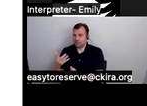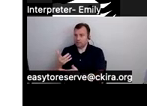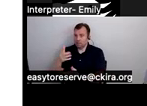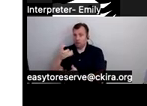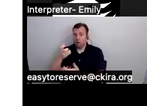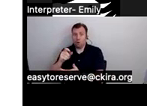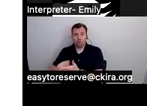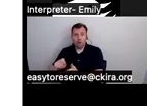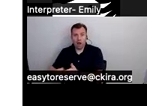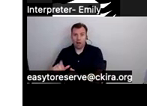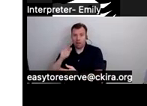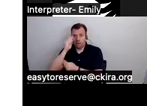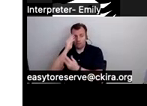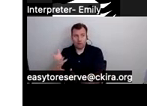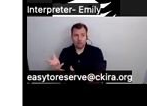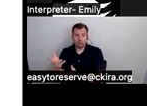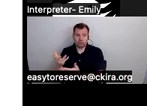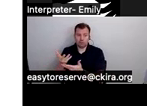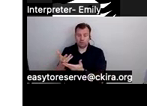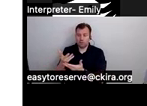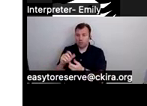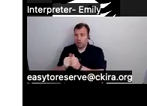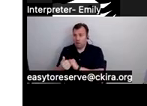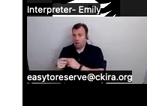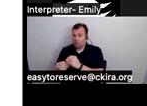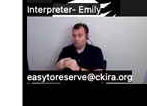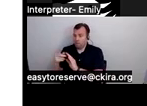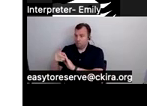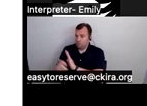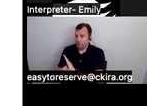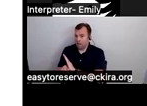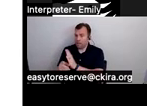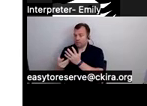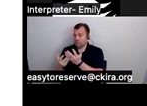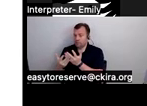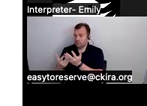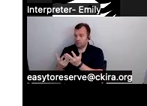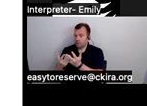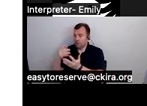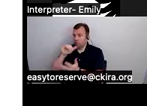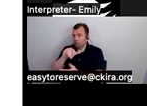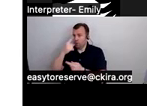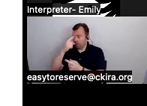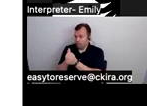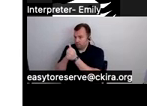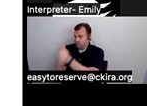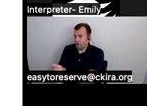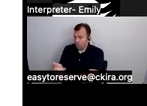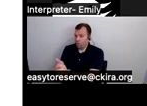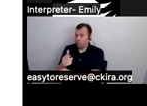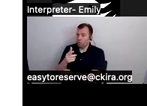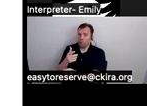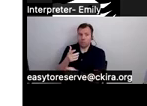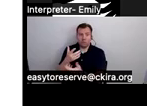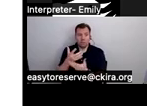a grant, get some information about some of the policies that you have to comply with if you're going to be putting grants in. There's a